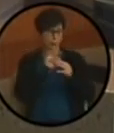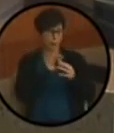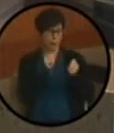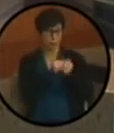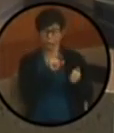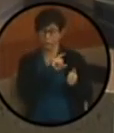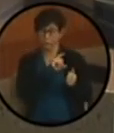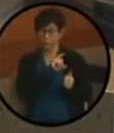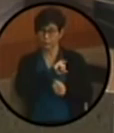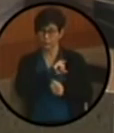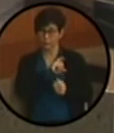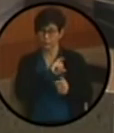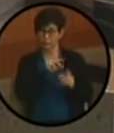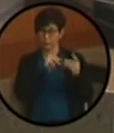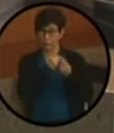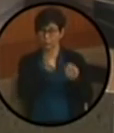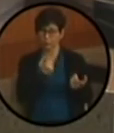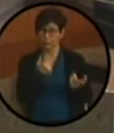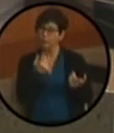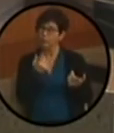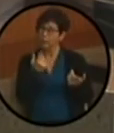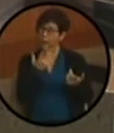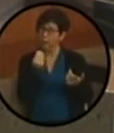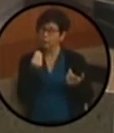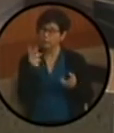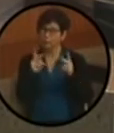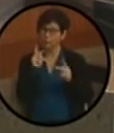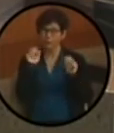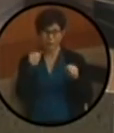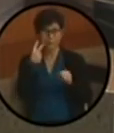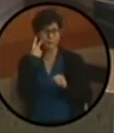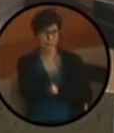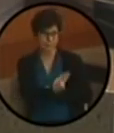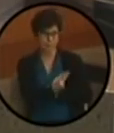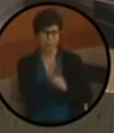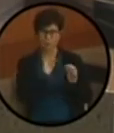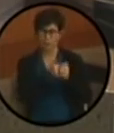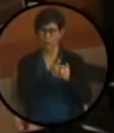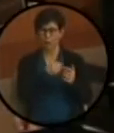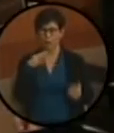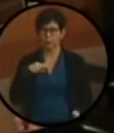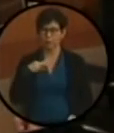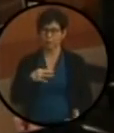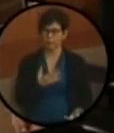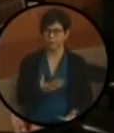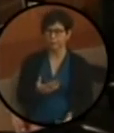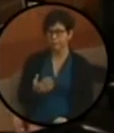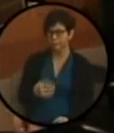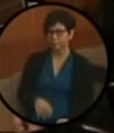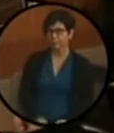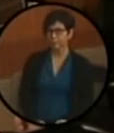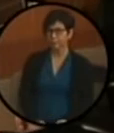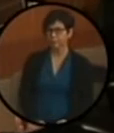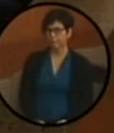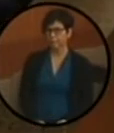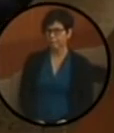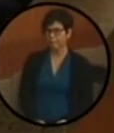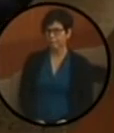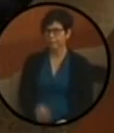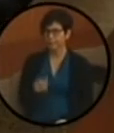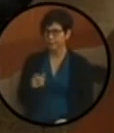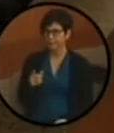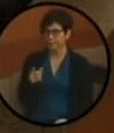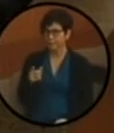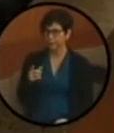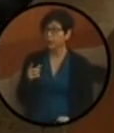clearly see directly benefit them. Just for clarification, that would be fine